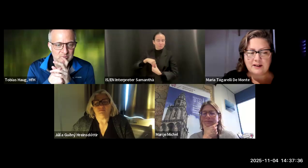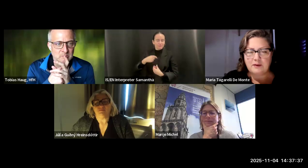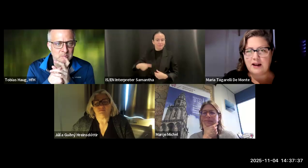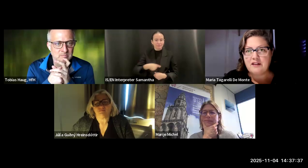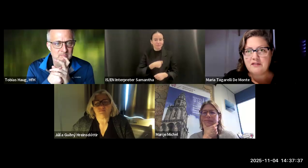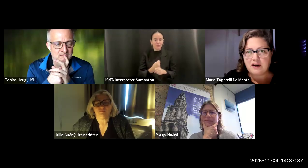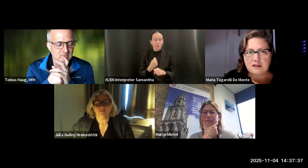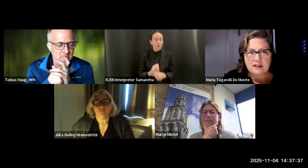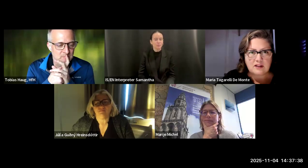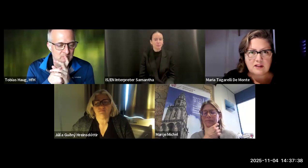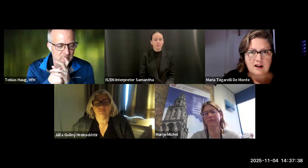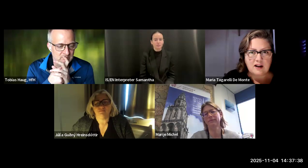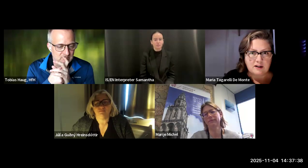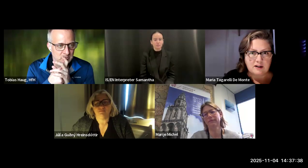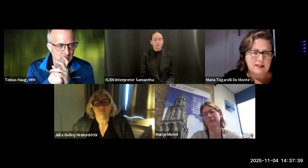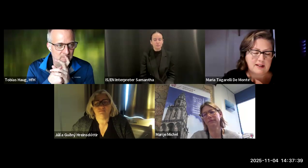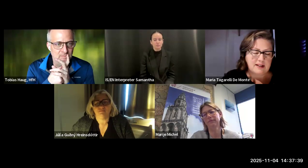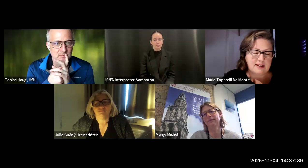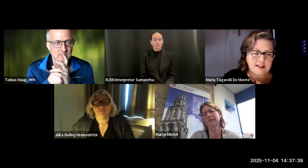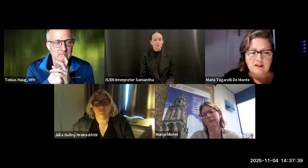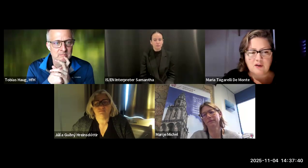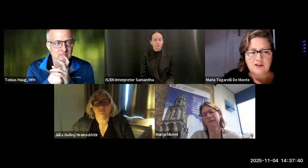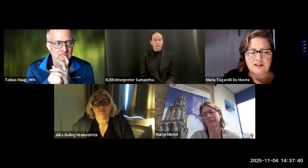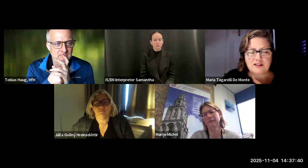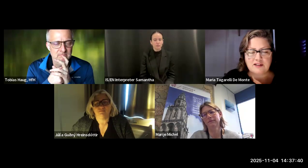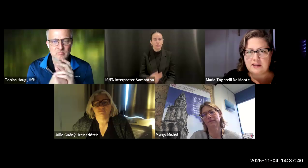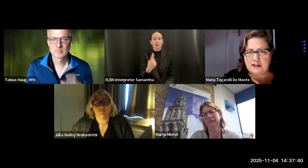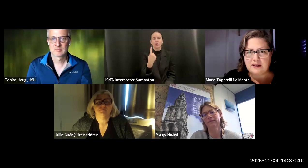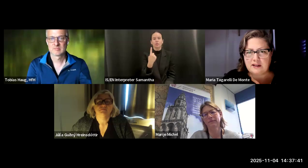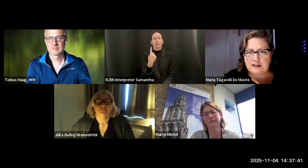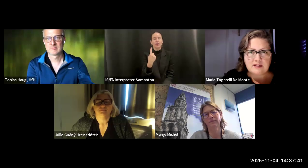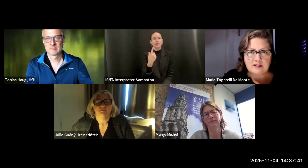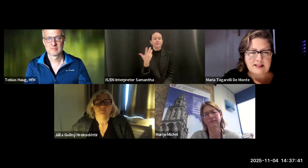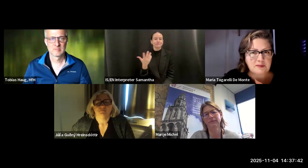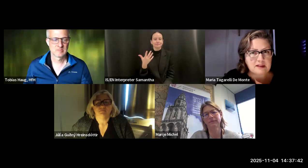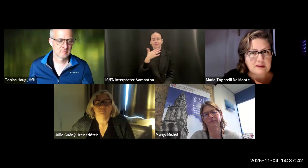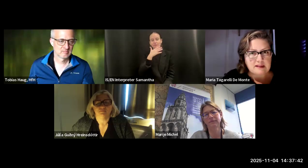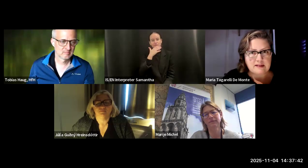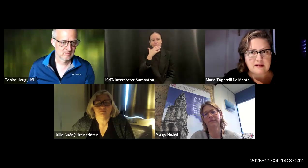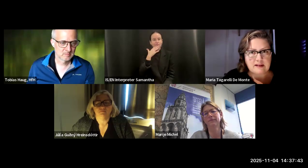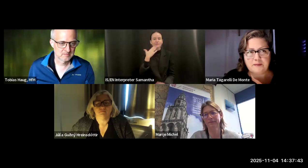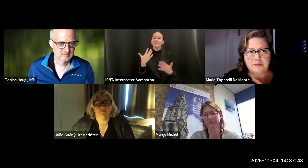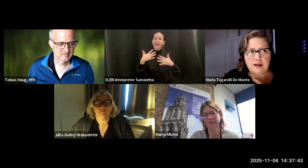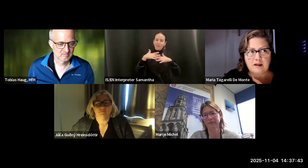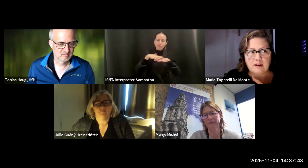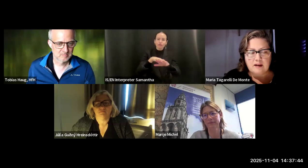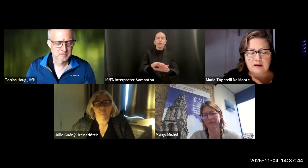Well, actually, what I found a little hard, because of course, integrated skills assessment